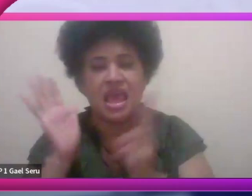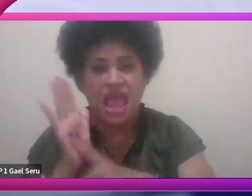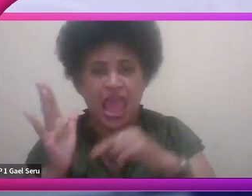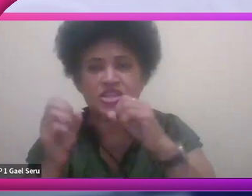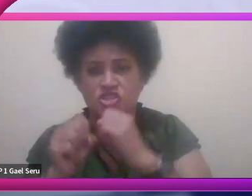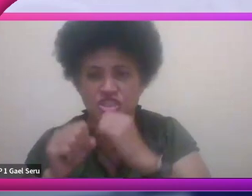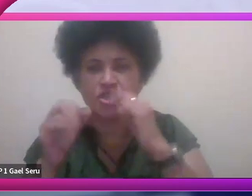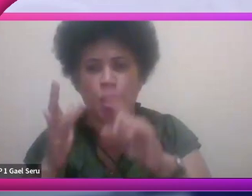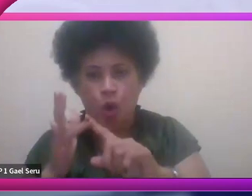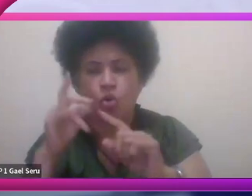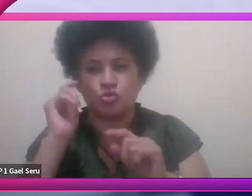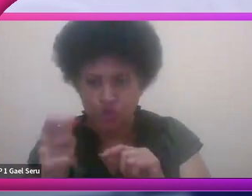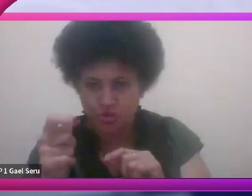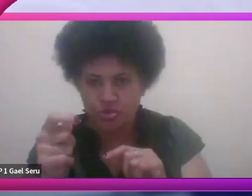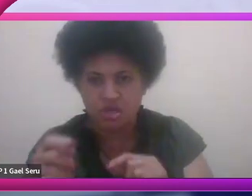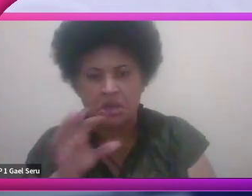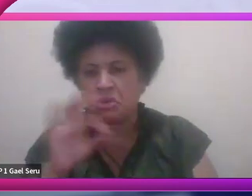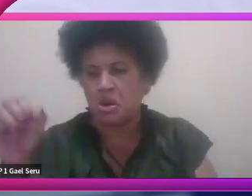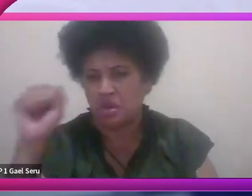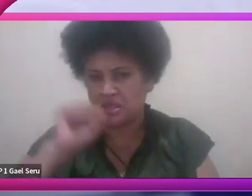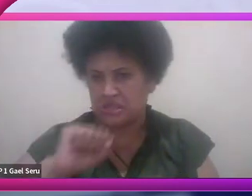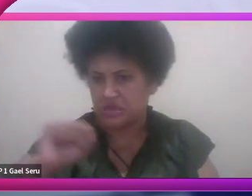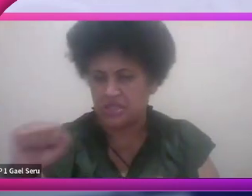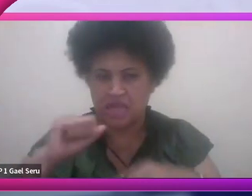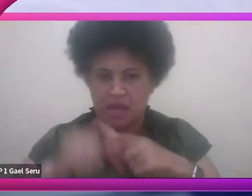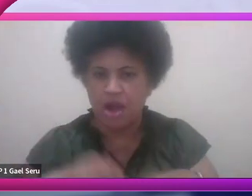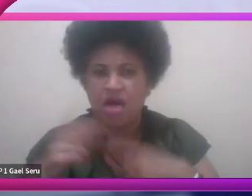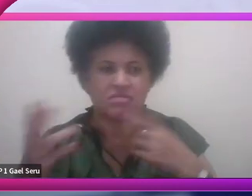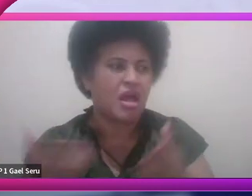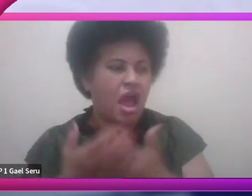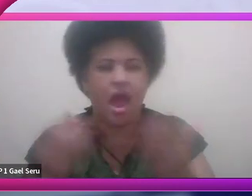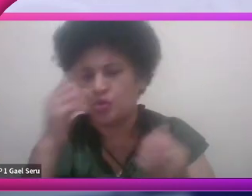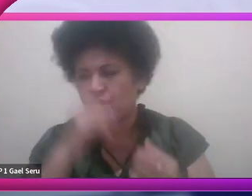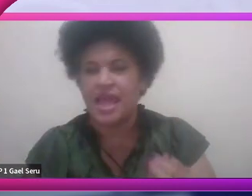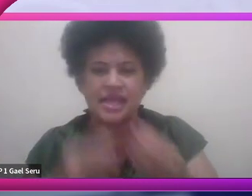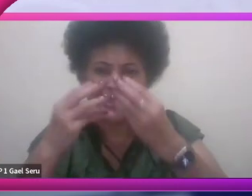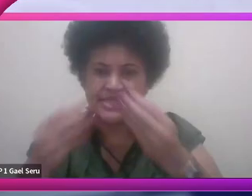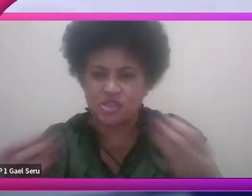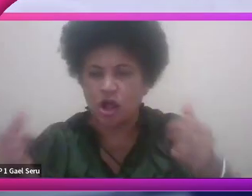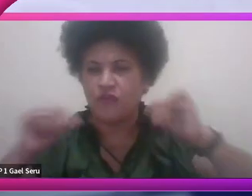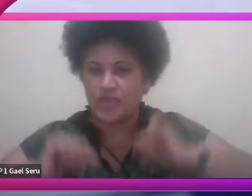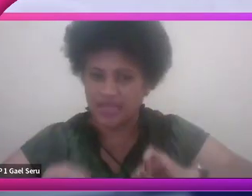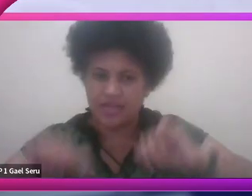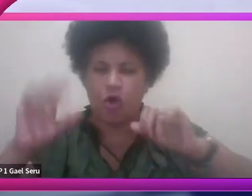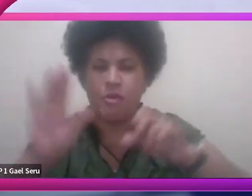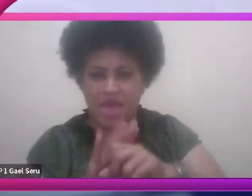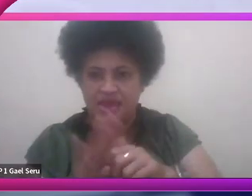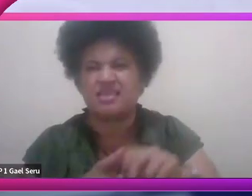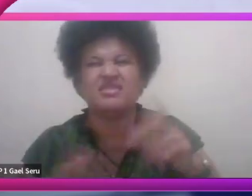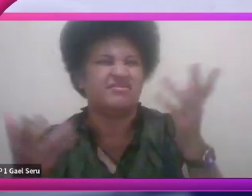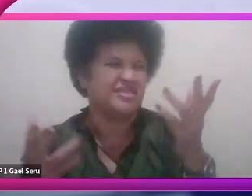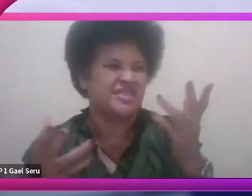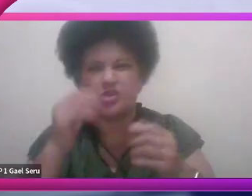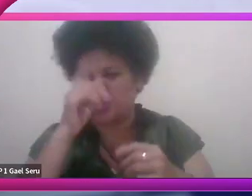take serious, focus on the fertility treatment, maybe resources, maybe money, and things like, for a lot of reasons. We